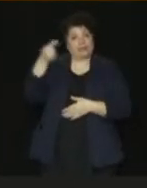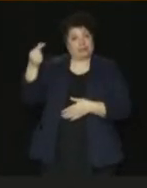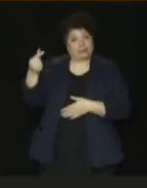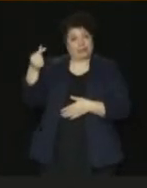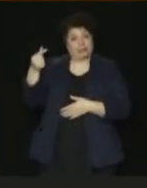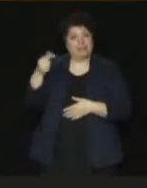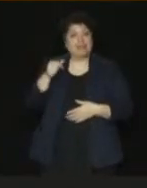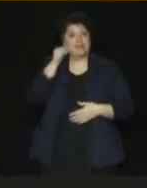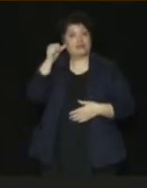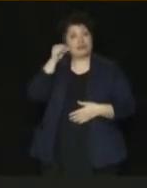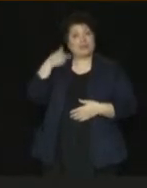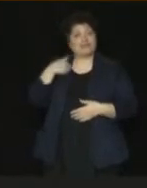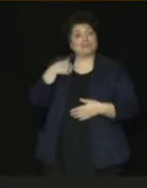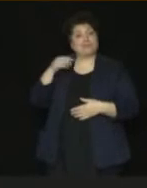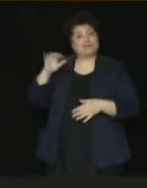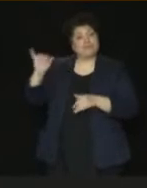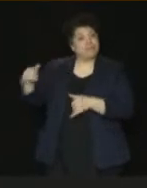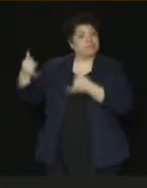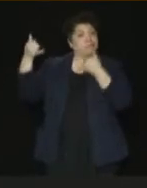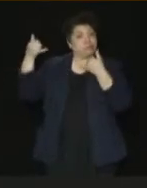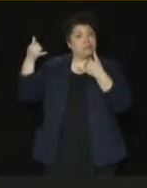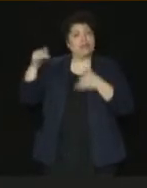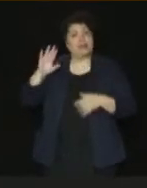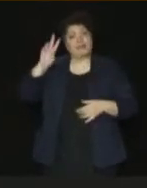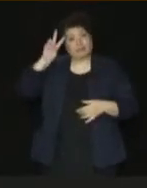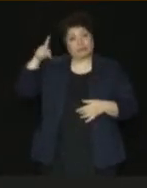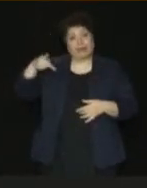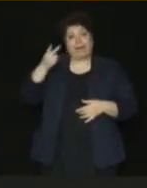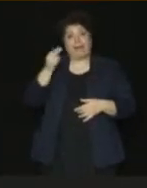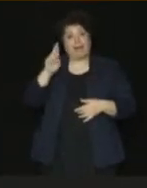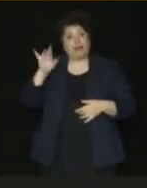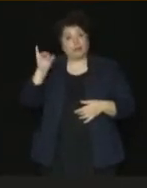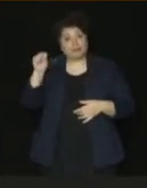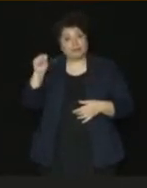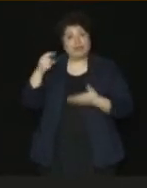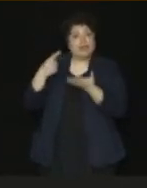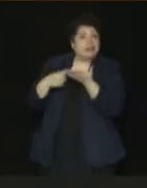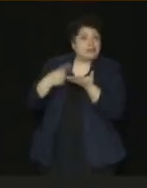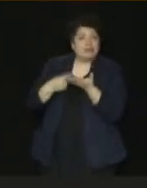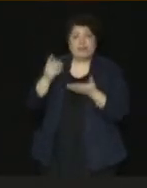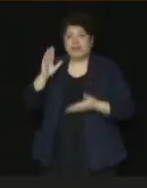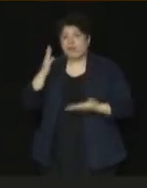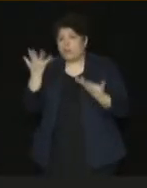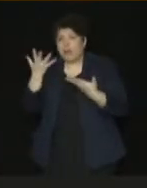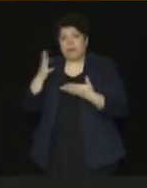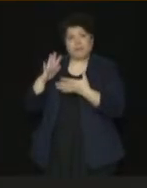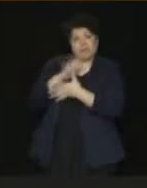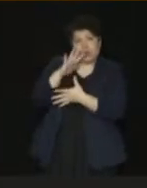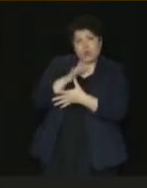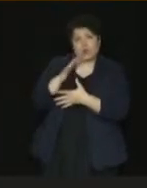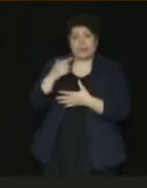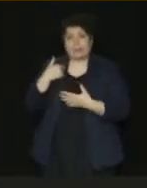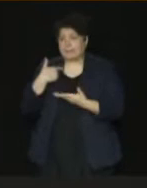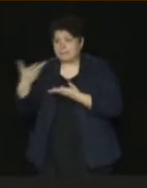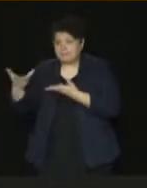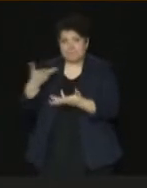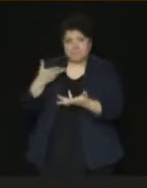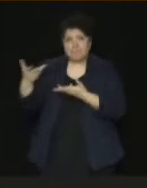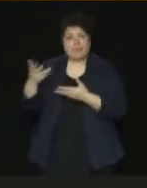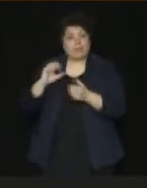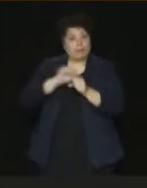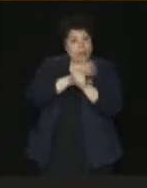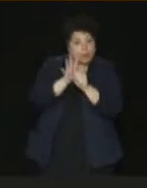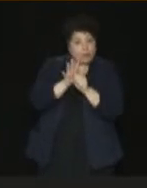very productive call with Vice President Harris. We discussed shared priorities on everything from fighting this pandemic and creating